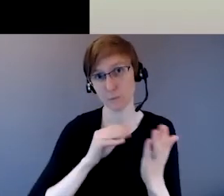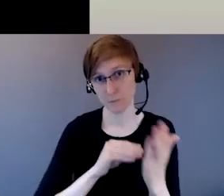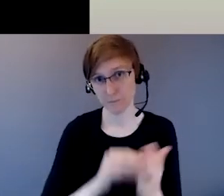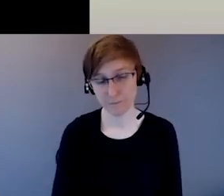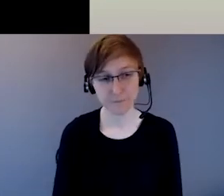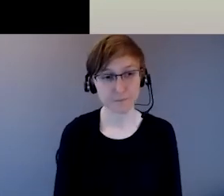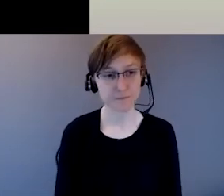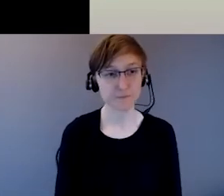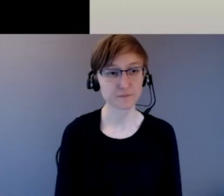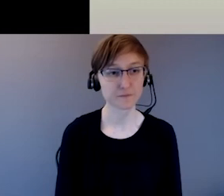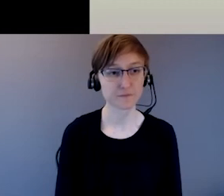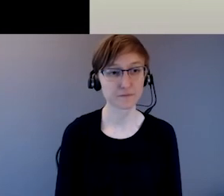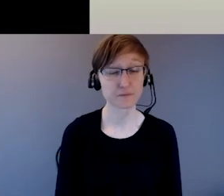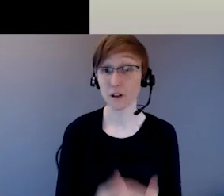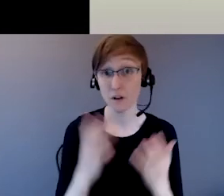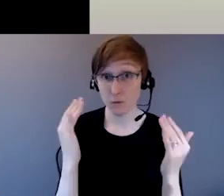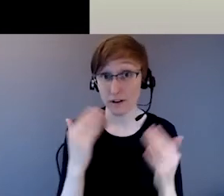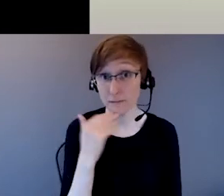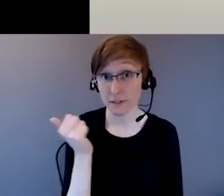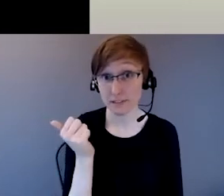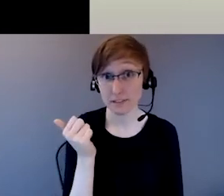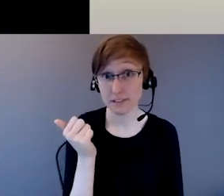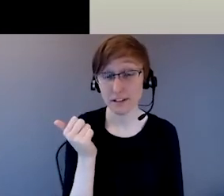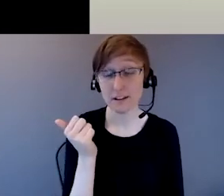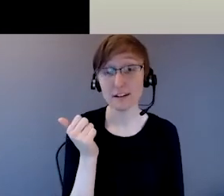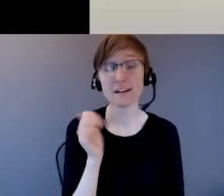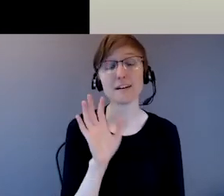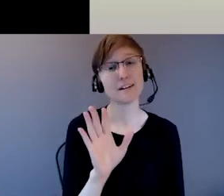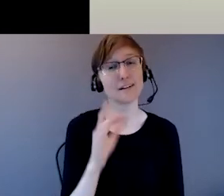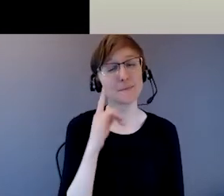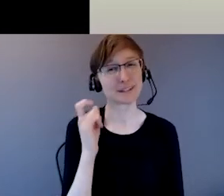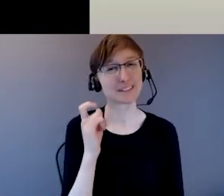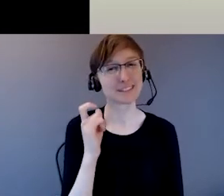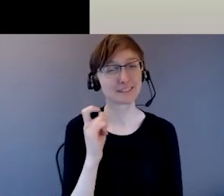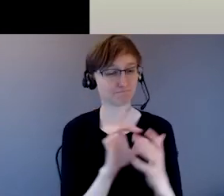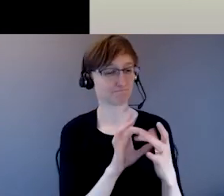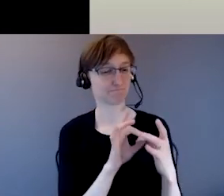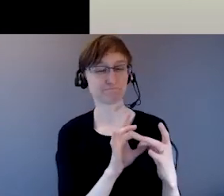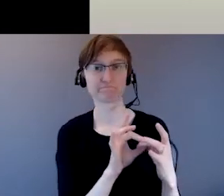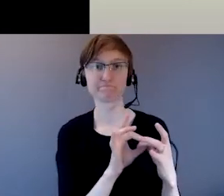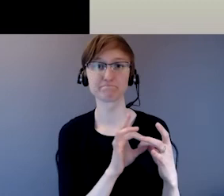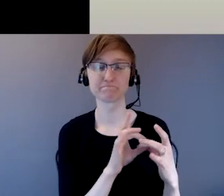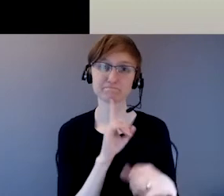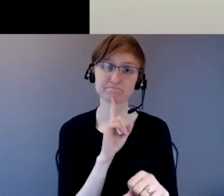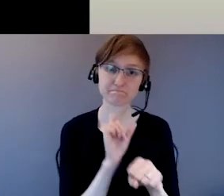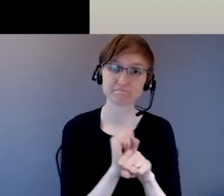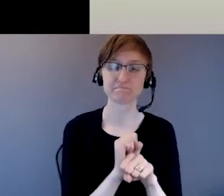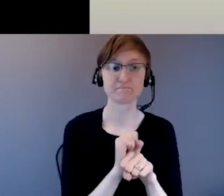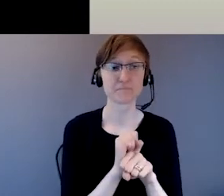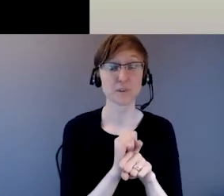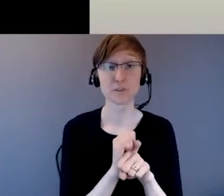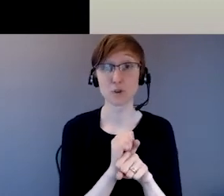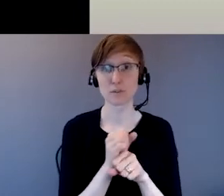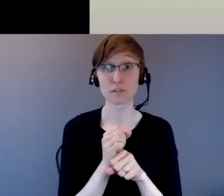The reason is because the result of mentoring is a genuine connection. A connection to the person,